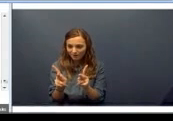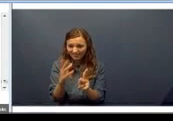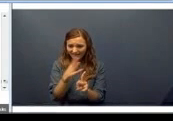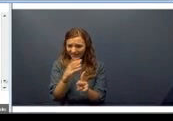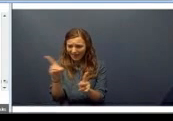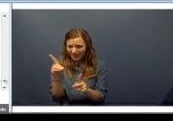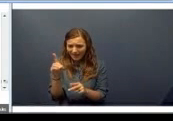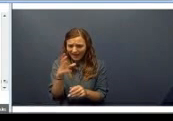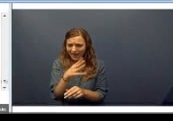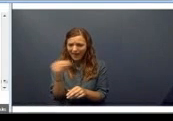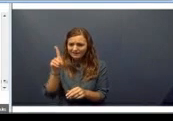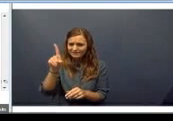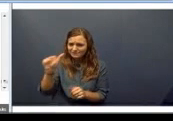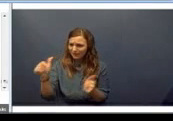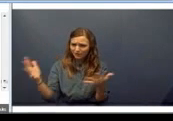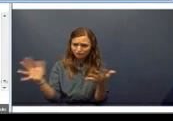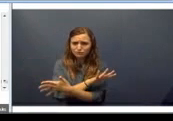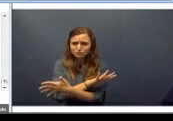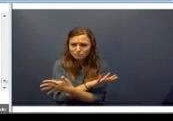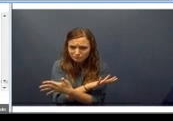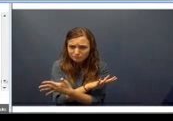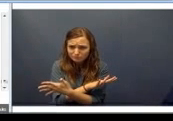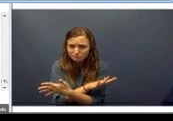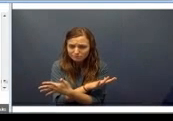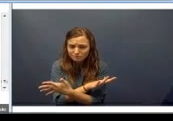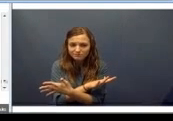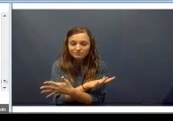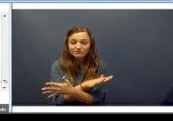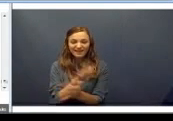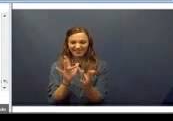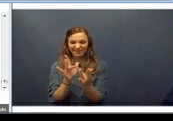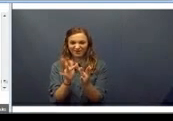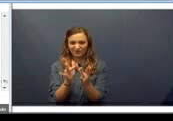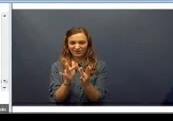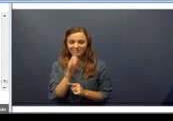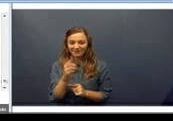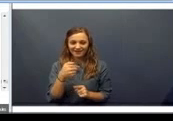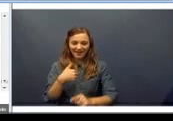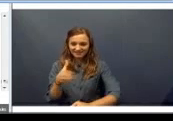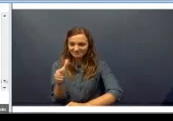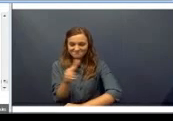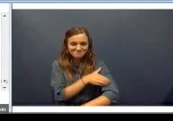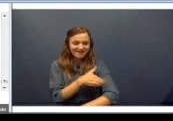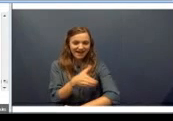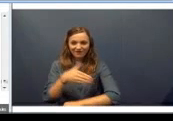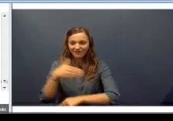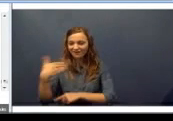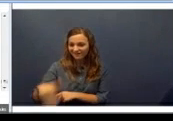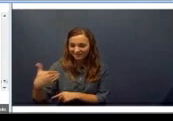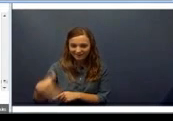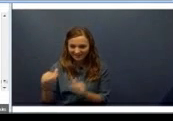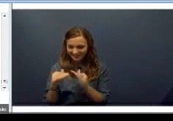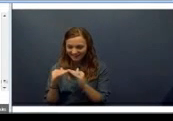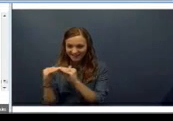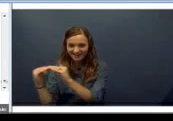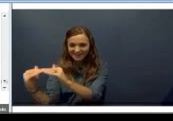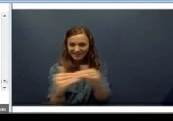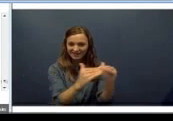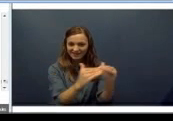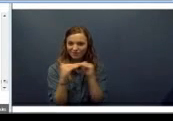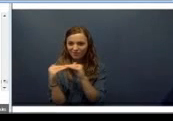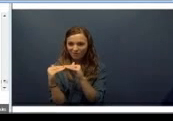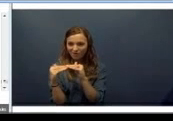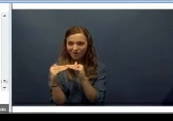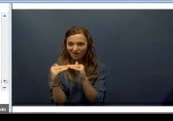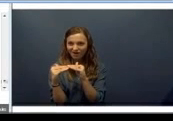people without having their disability be the first thing that somebody notices about them. So the Internet really has the power to